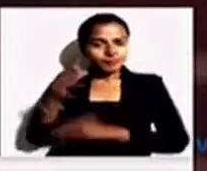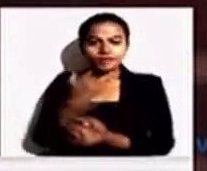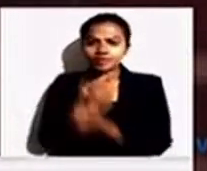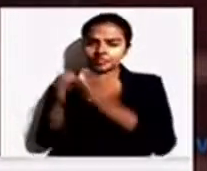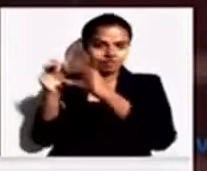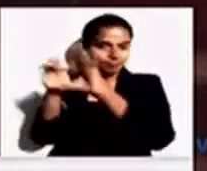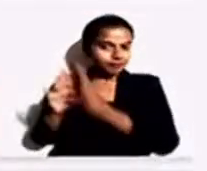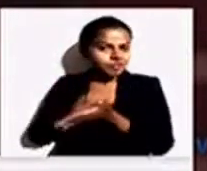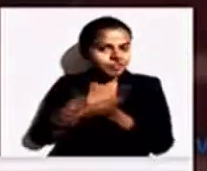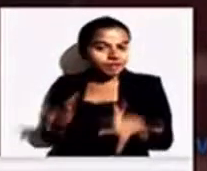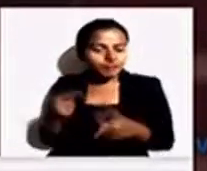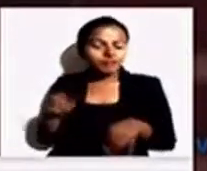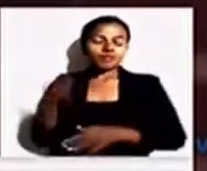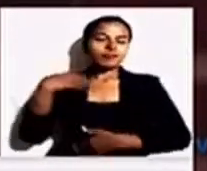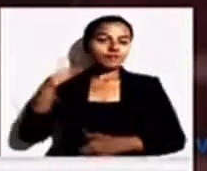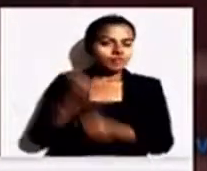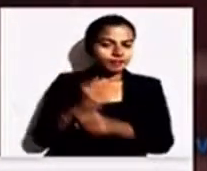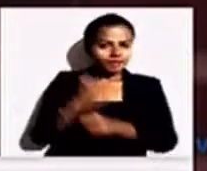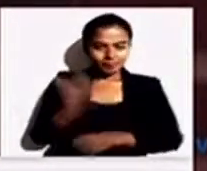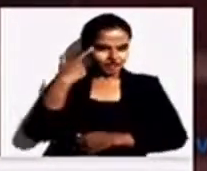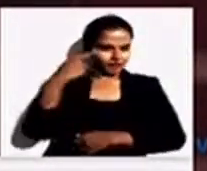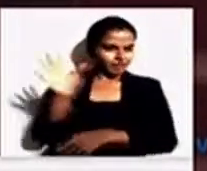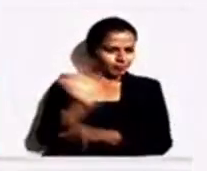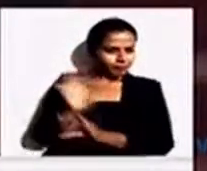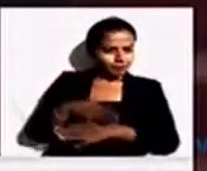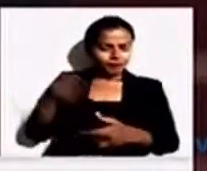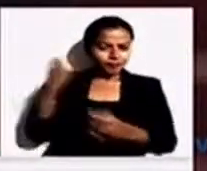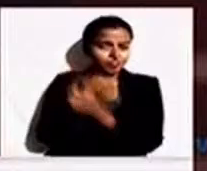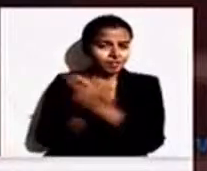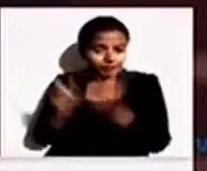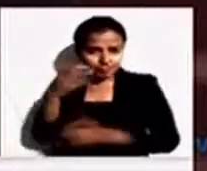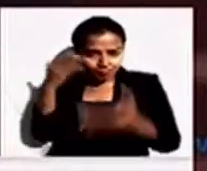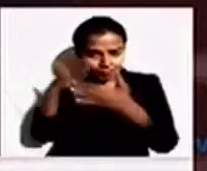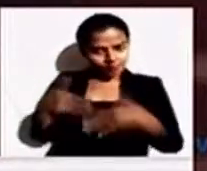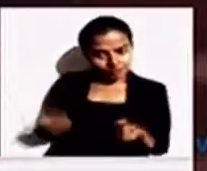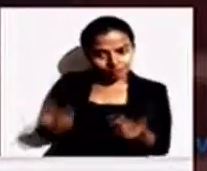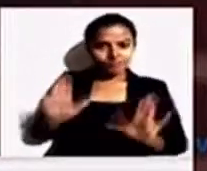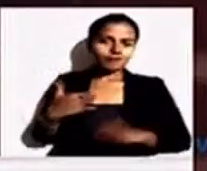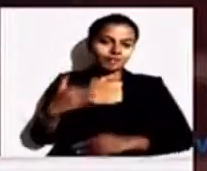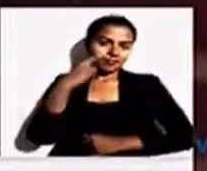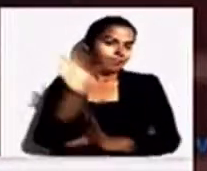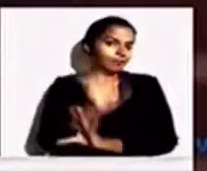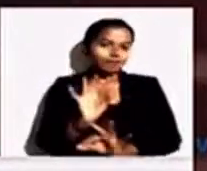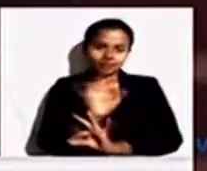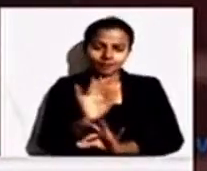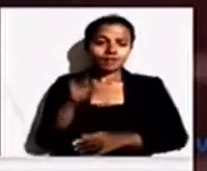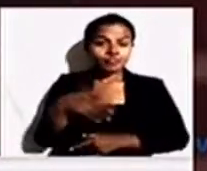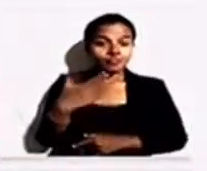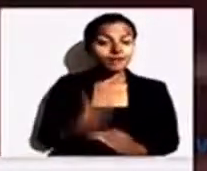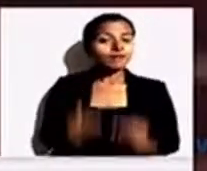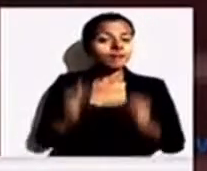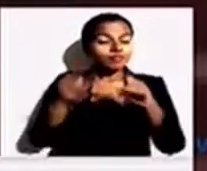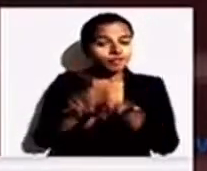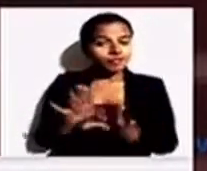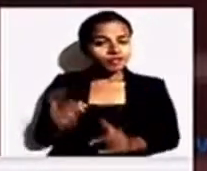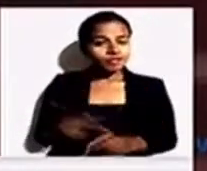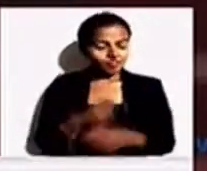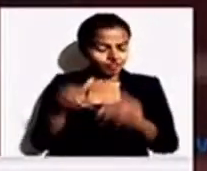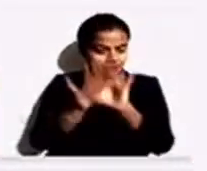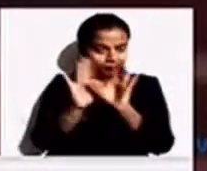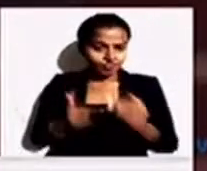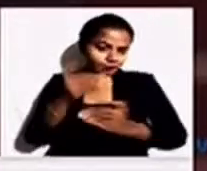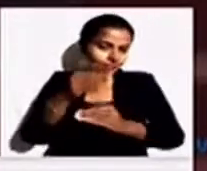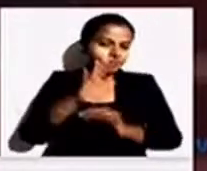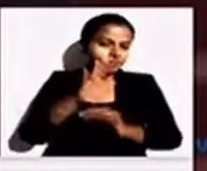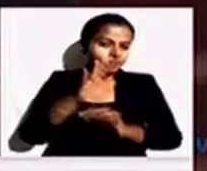never cared about the well-being of prisoners or the situation at prisons. They only established new courts to fill prisons. Do not try to score